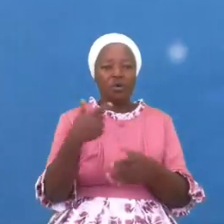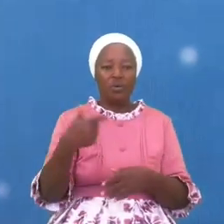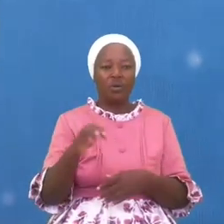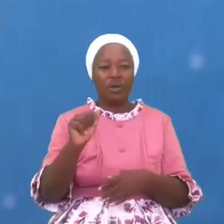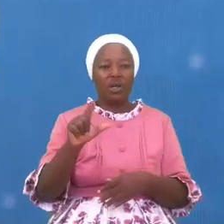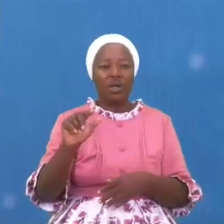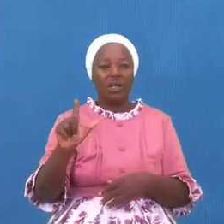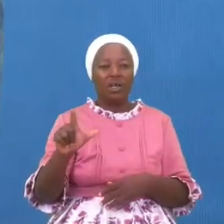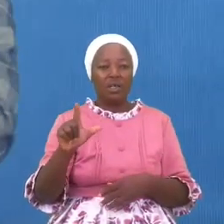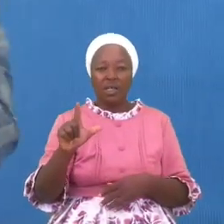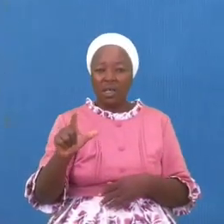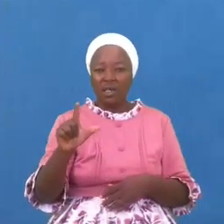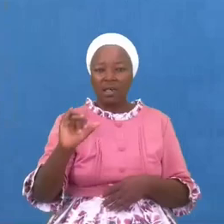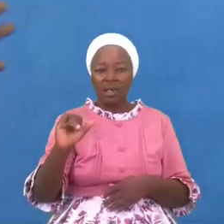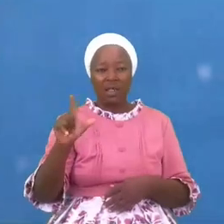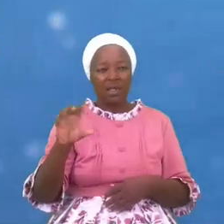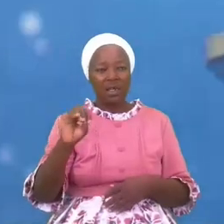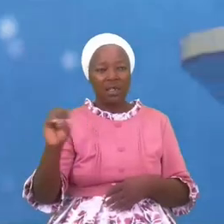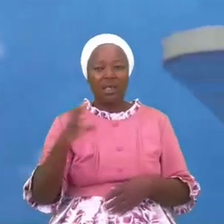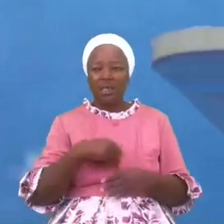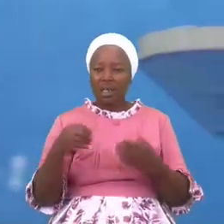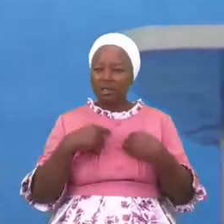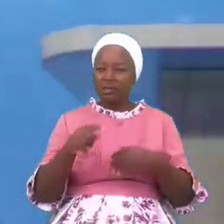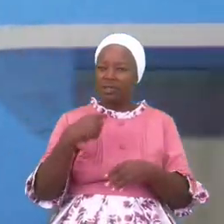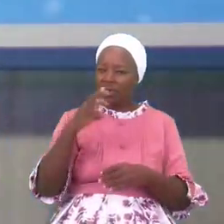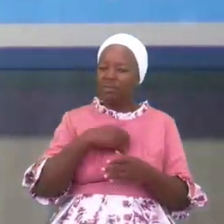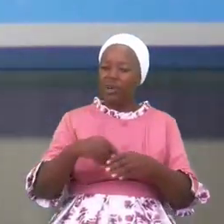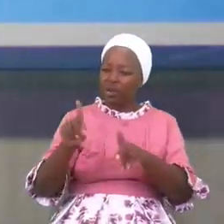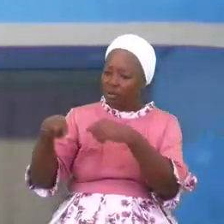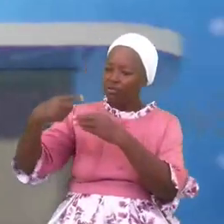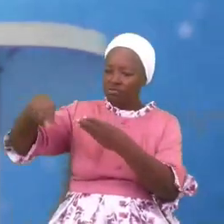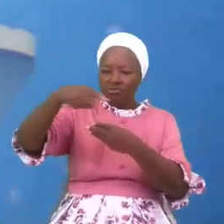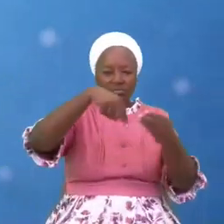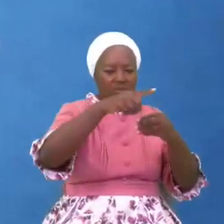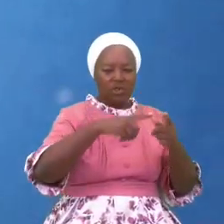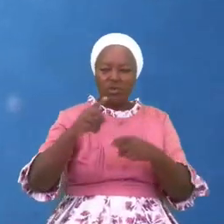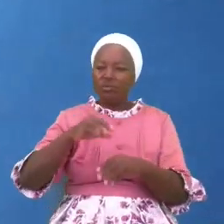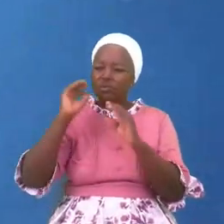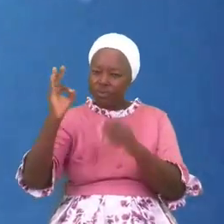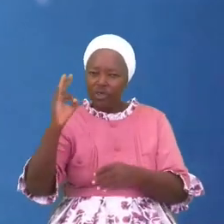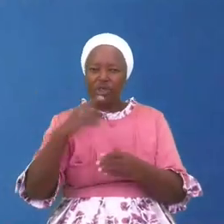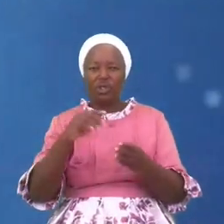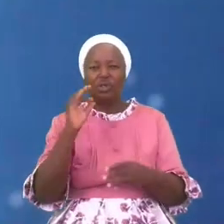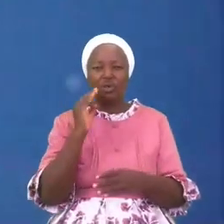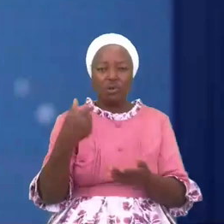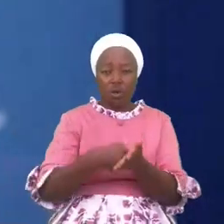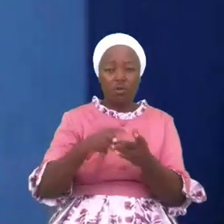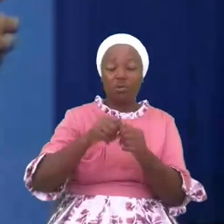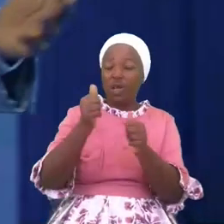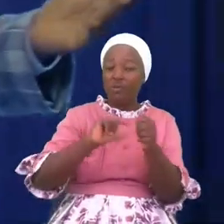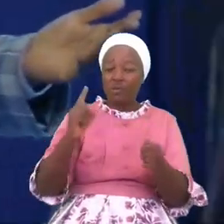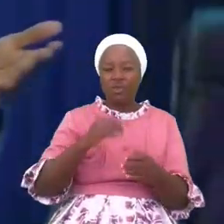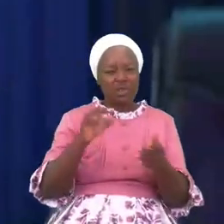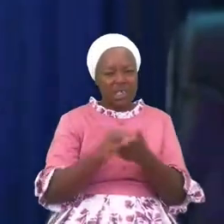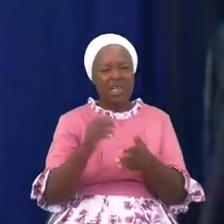see the light of the world. He had to go about that light so that all the sick and all the depraved and all those people that are diseased, they